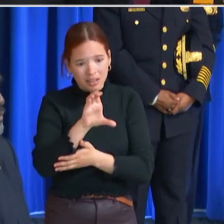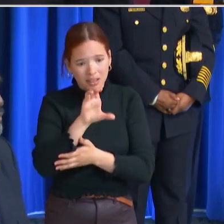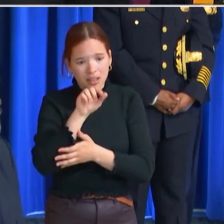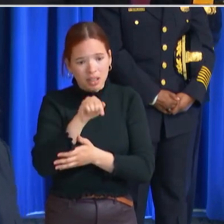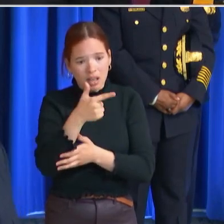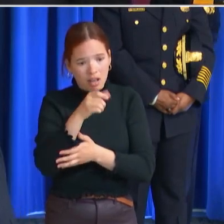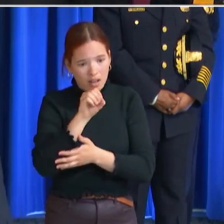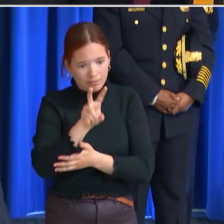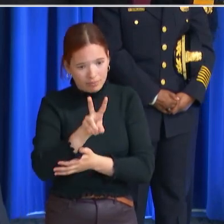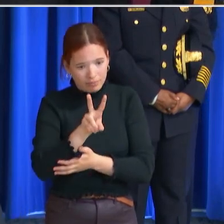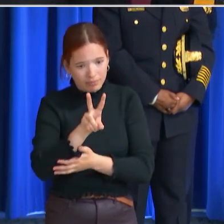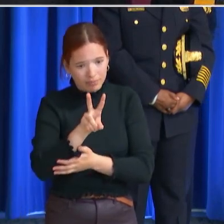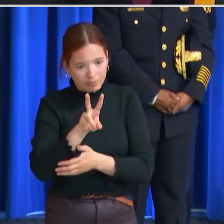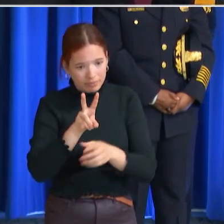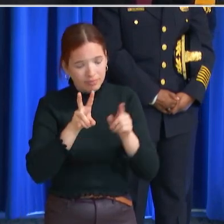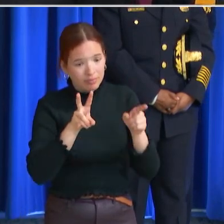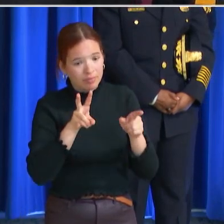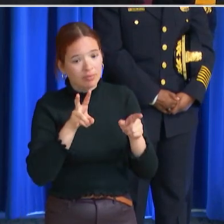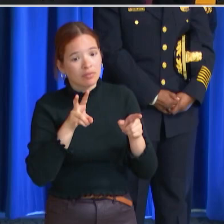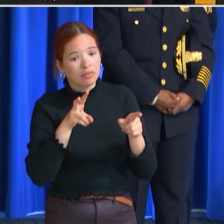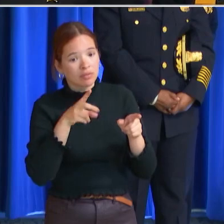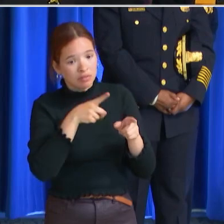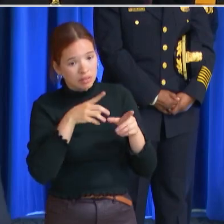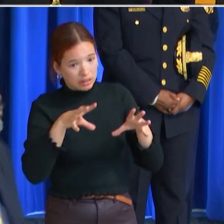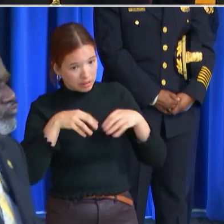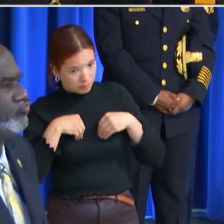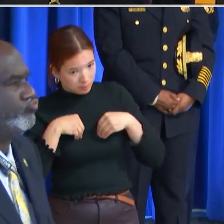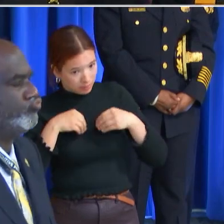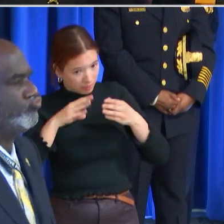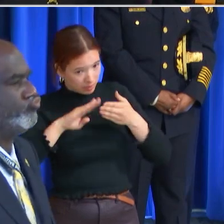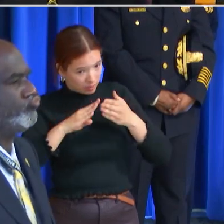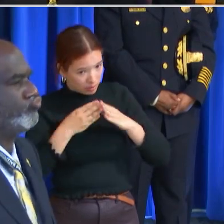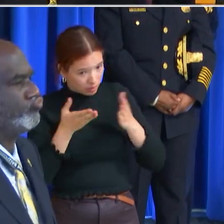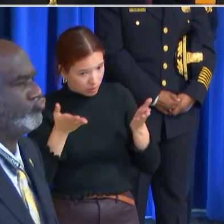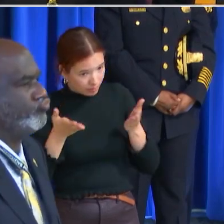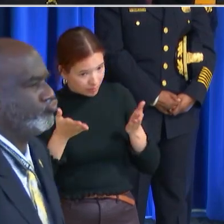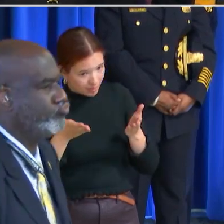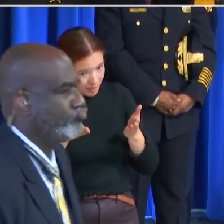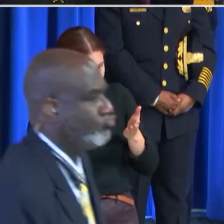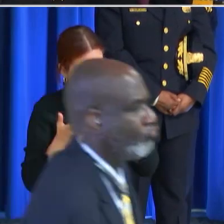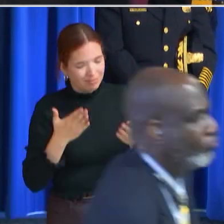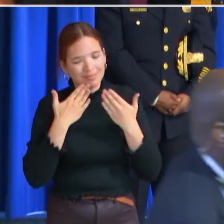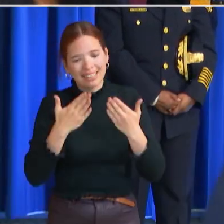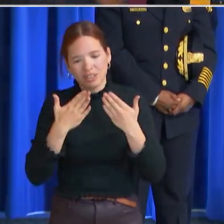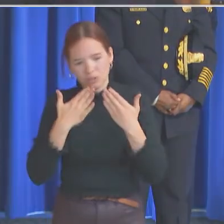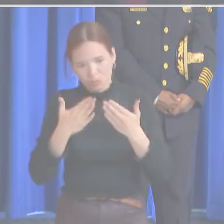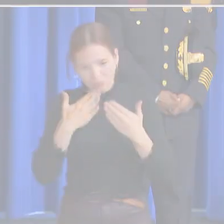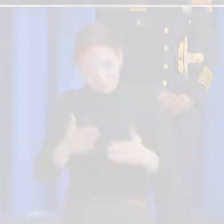policing job in the world. Thank you. I won't be able to do community questions today, but thank you, everybody.